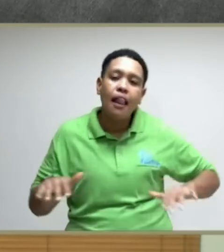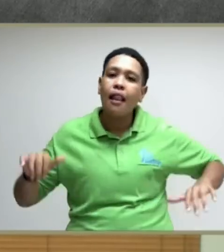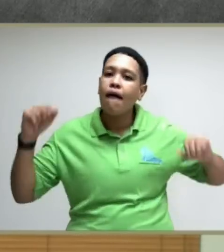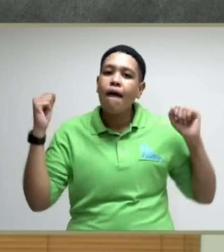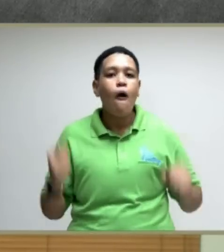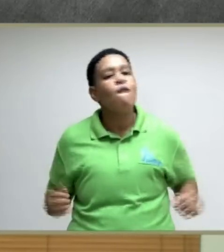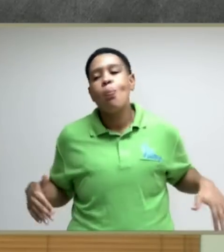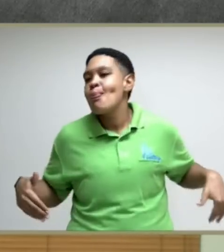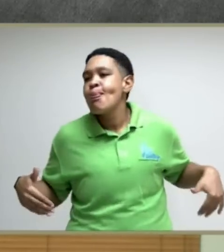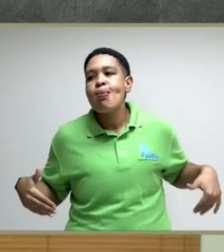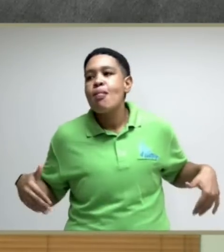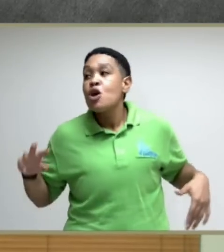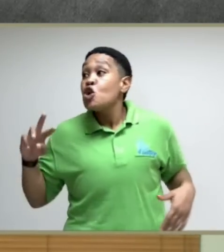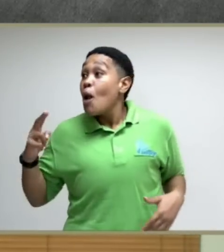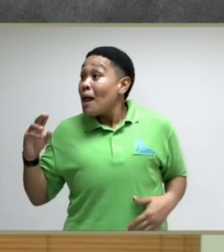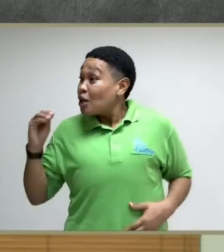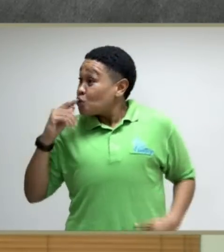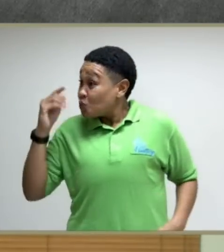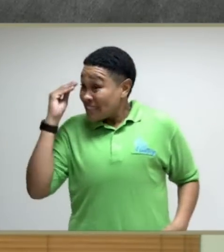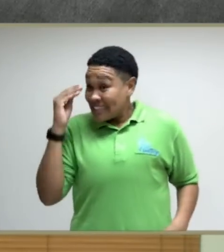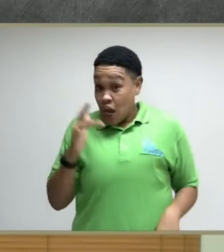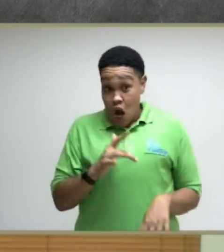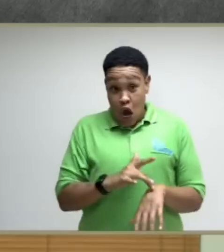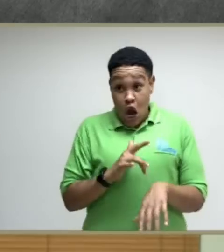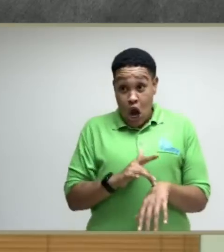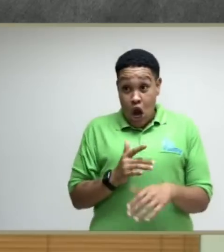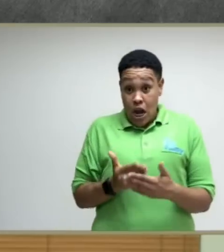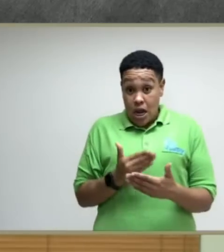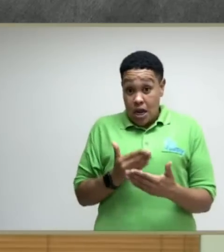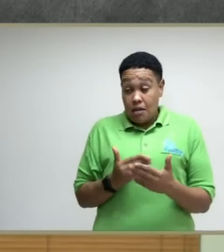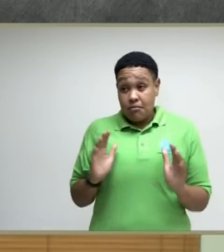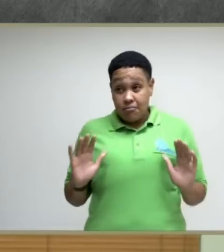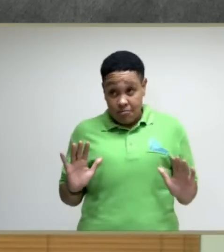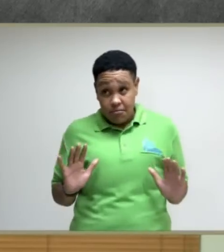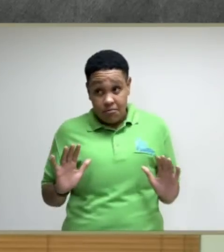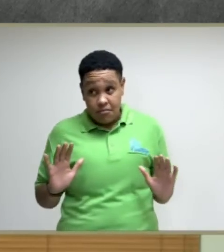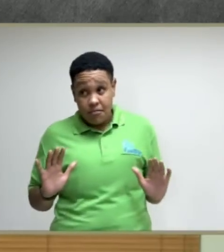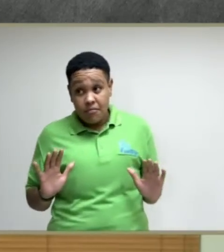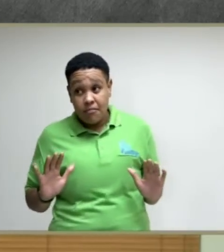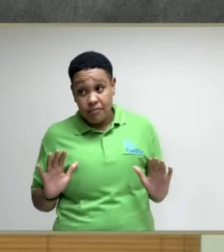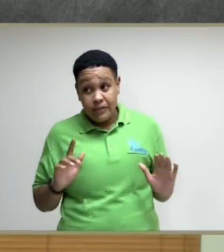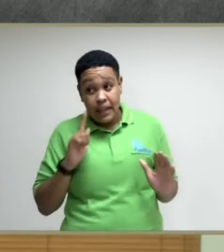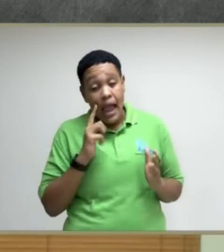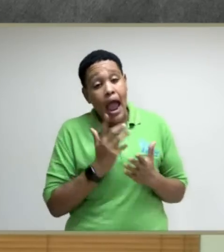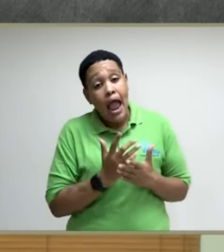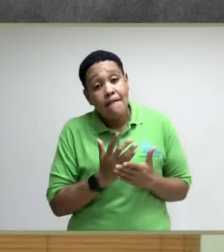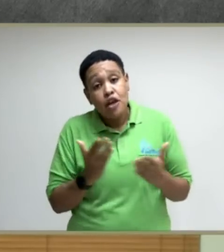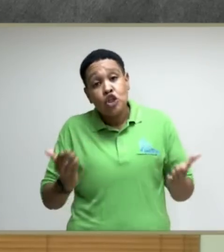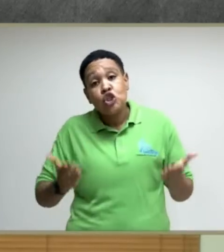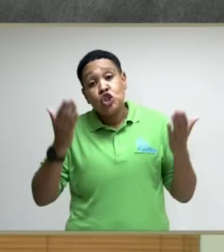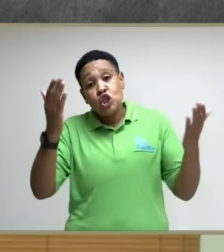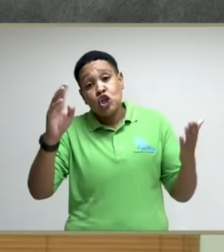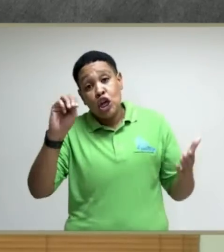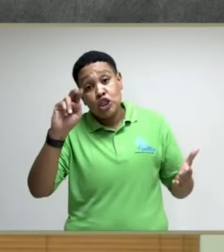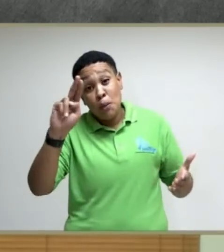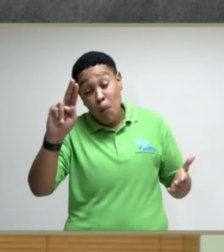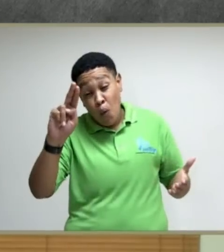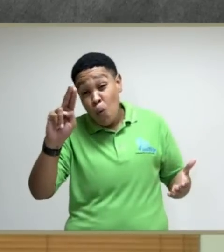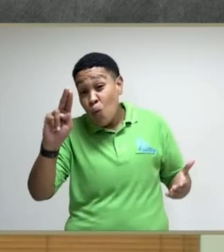The WHO has said preliminarily that evidence suggests that the Mu variant